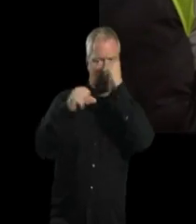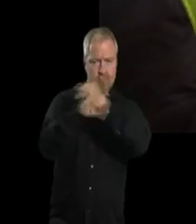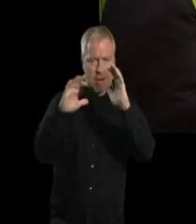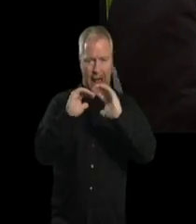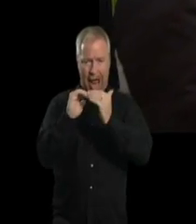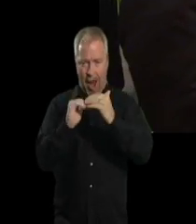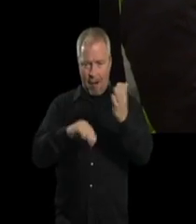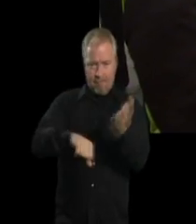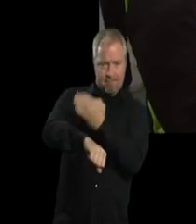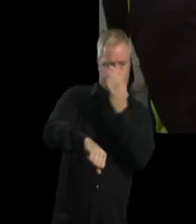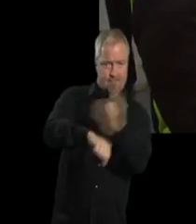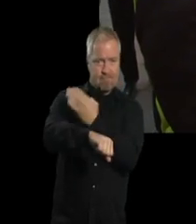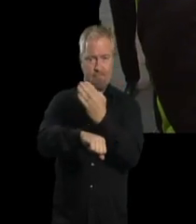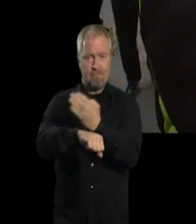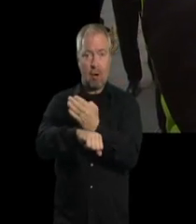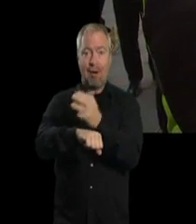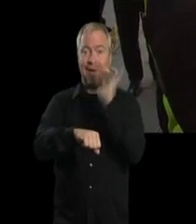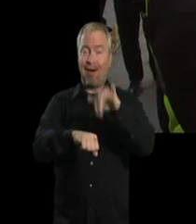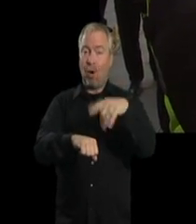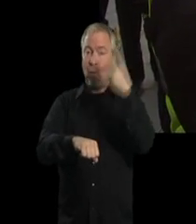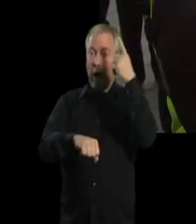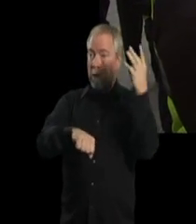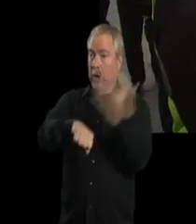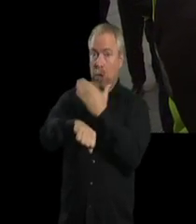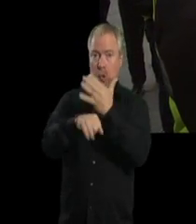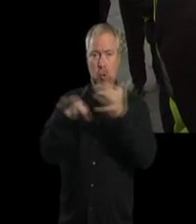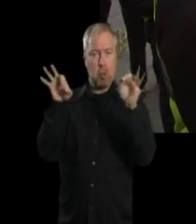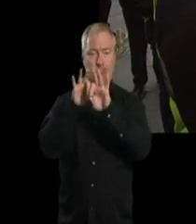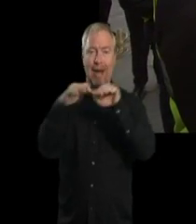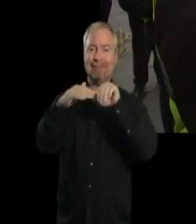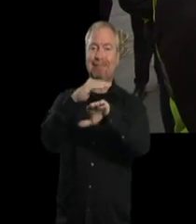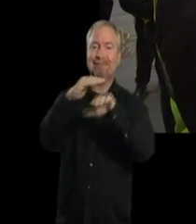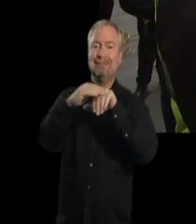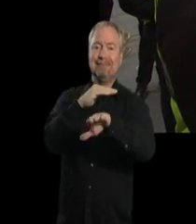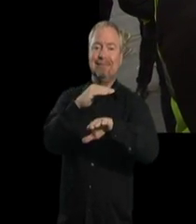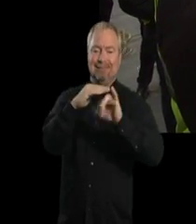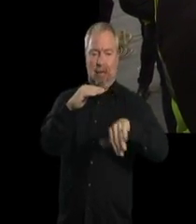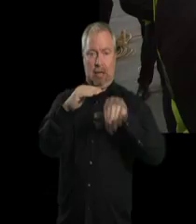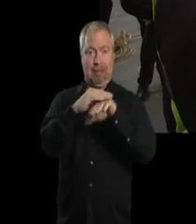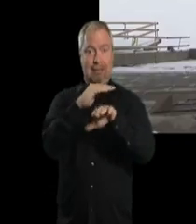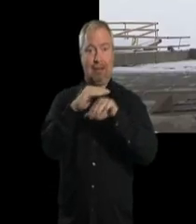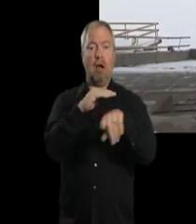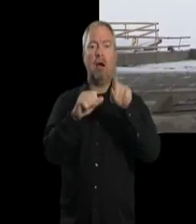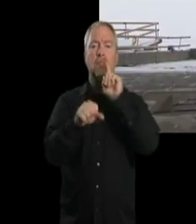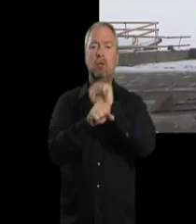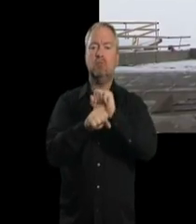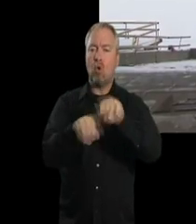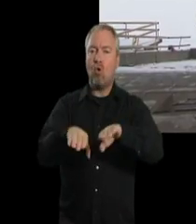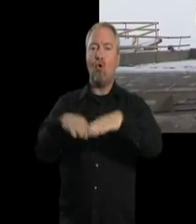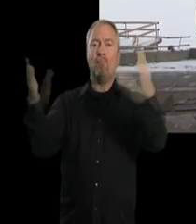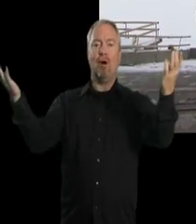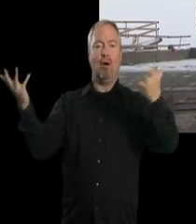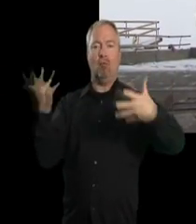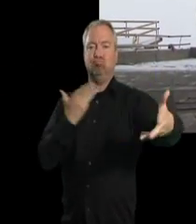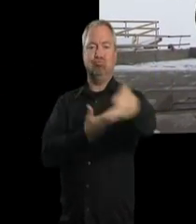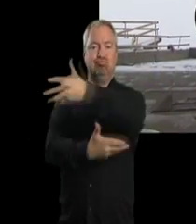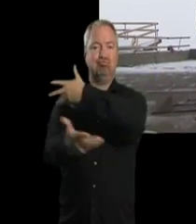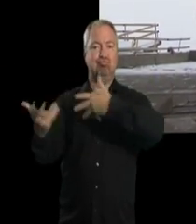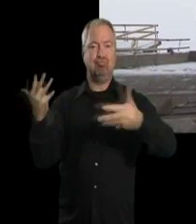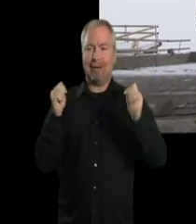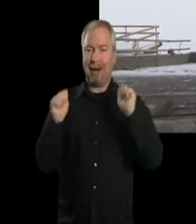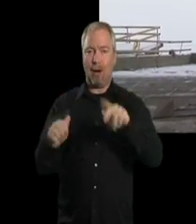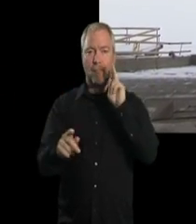that everybody set out for it to be. One of the driving factors was accessibility, and making a ballpark that's as